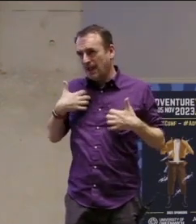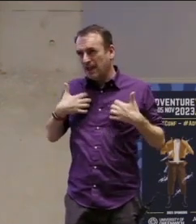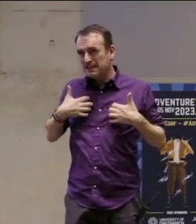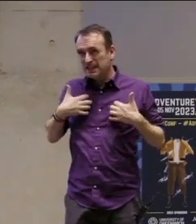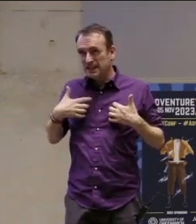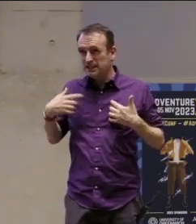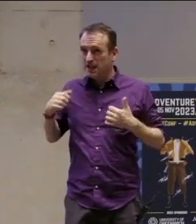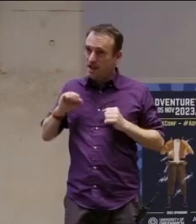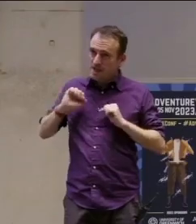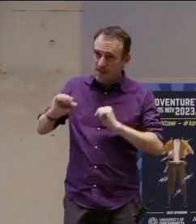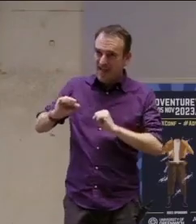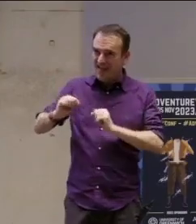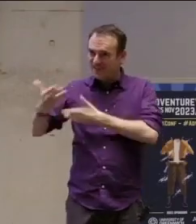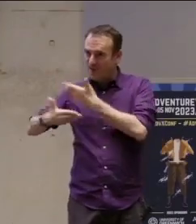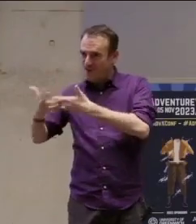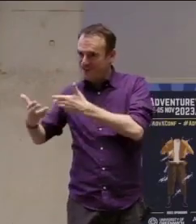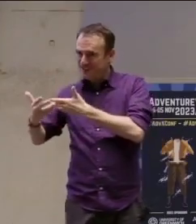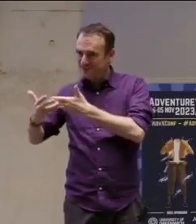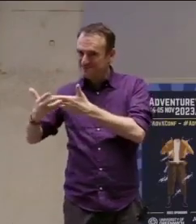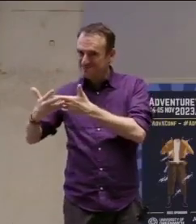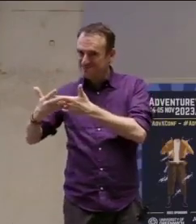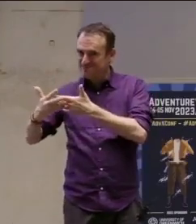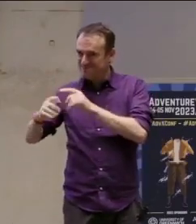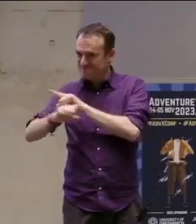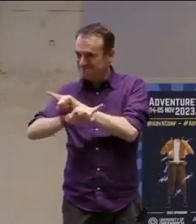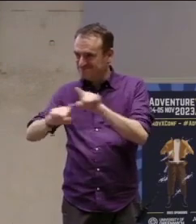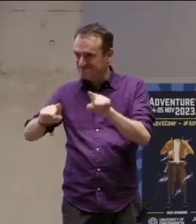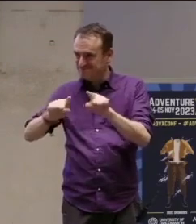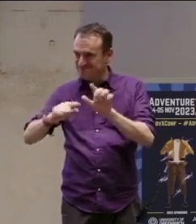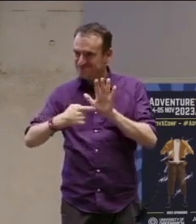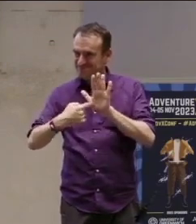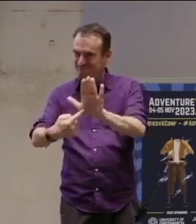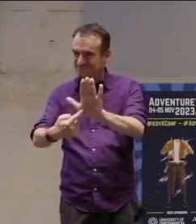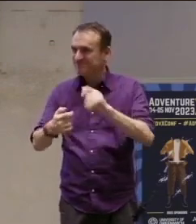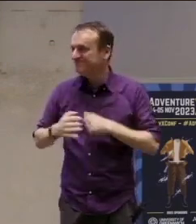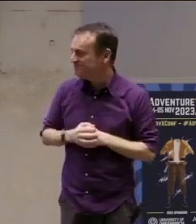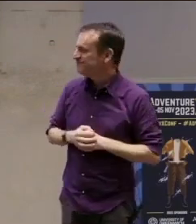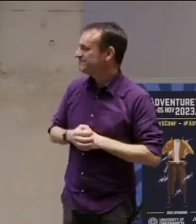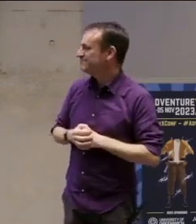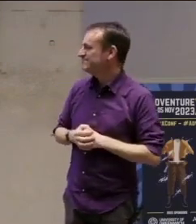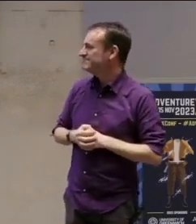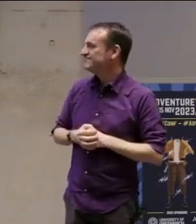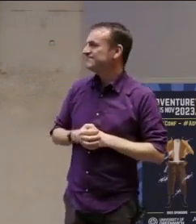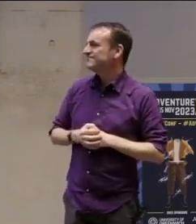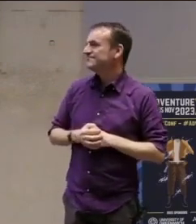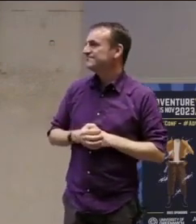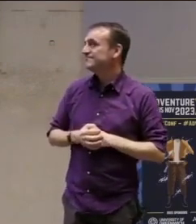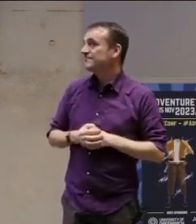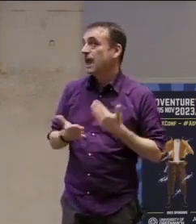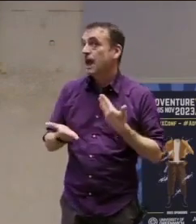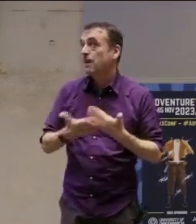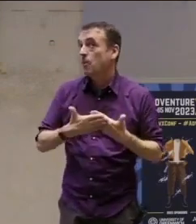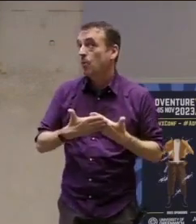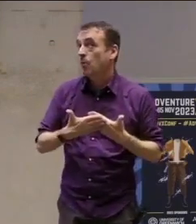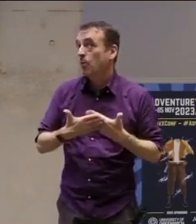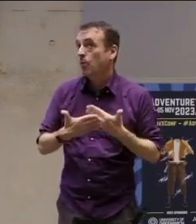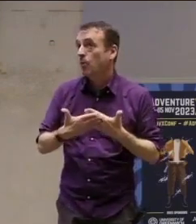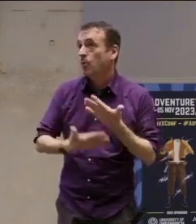their stories and whatnot. So yeah, I think that's my answer. Okay. Do we have any more questions?